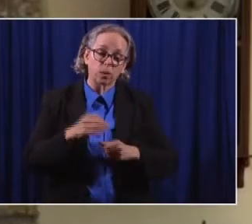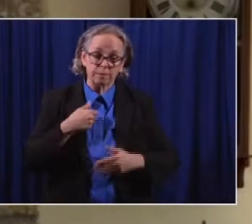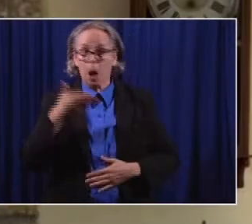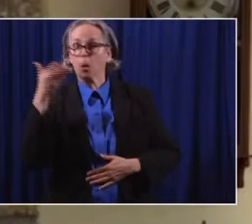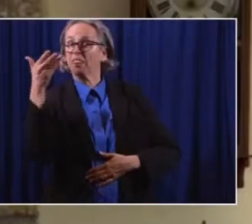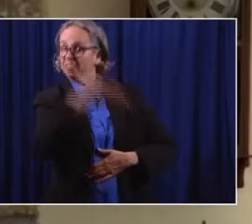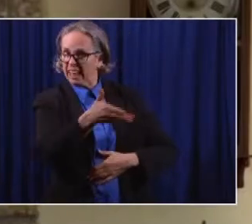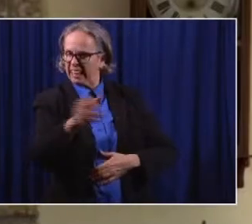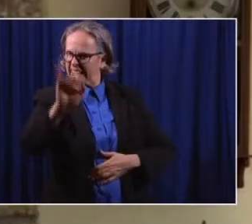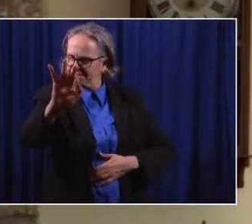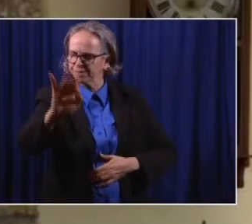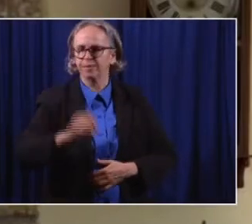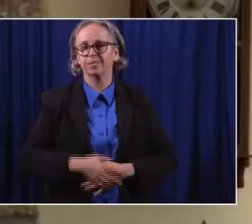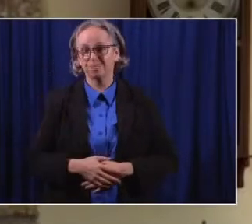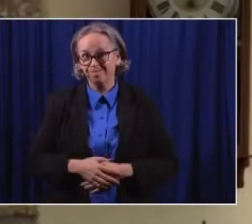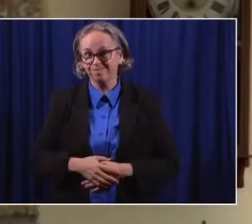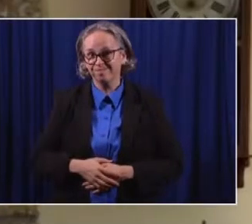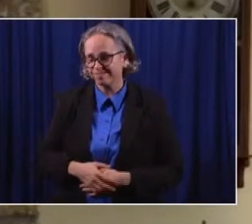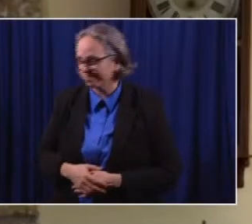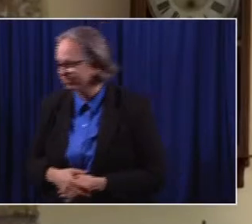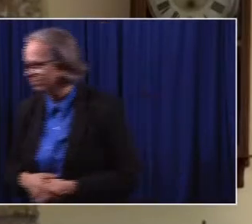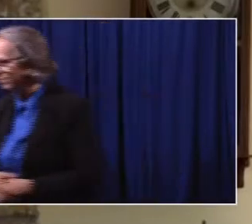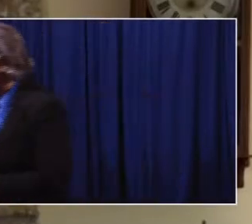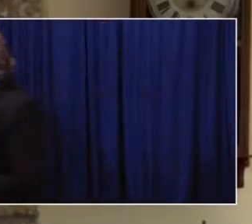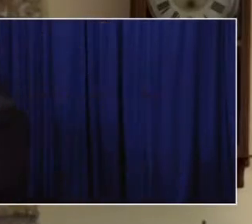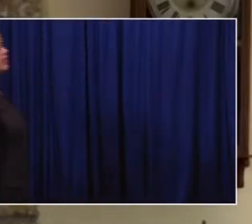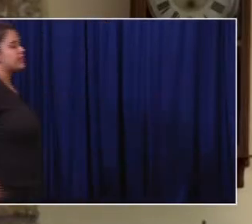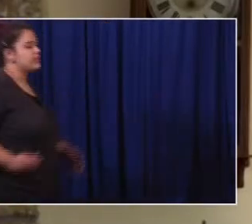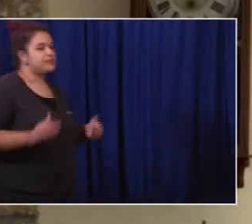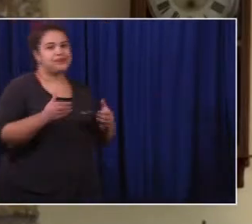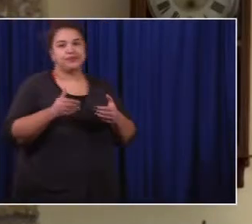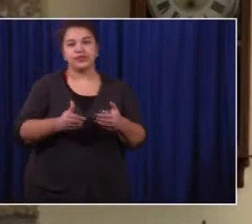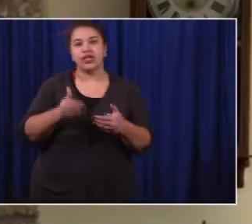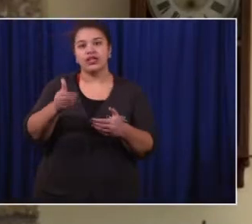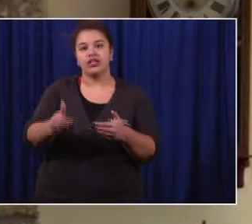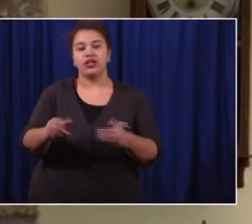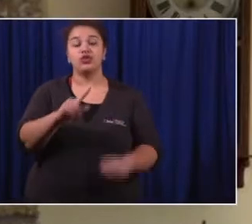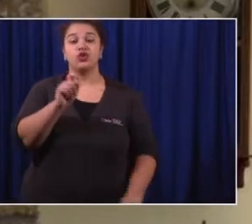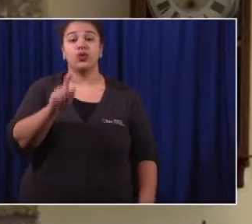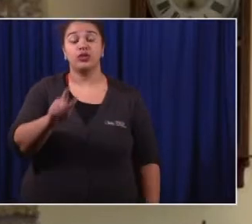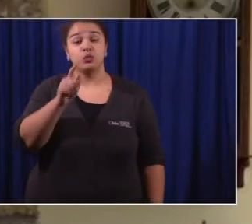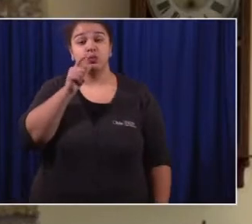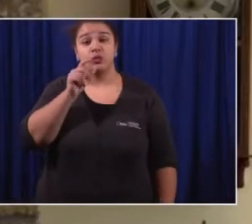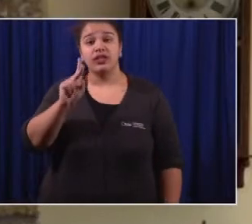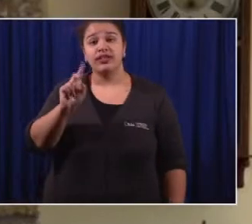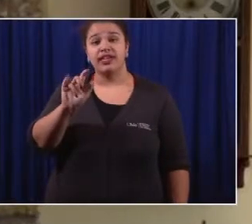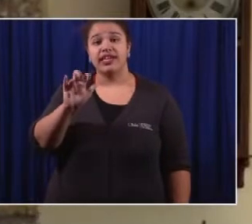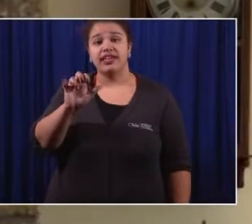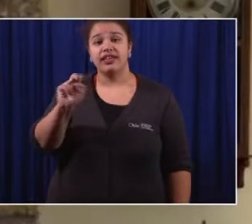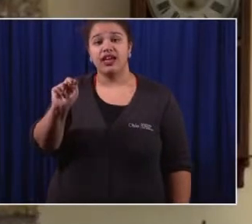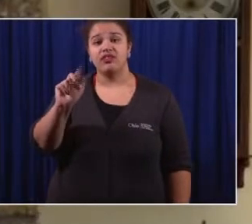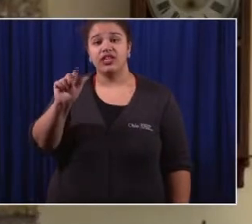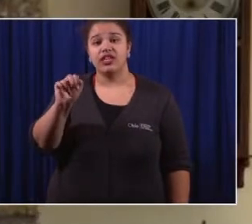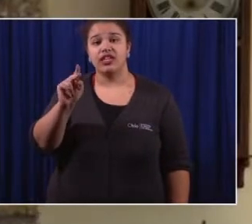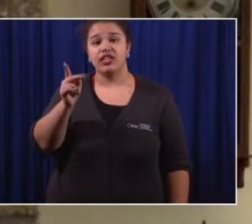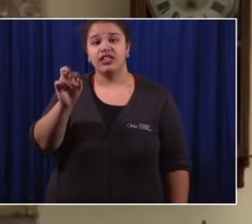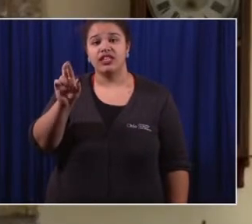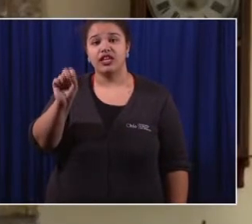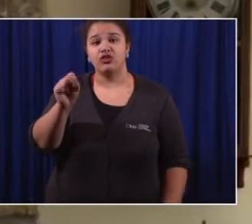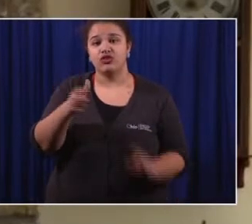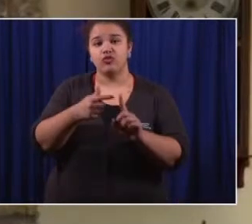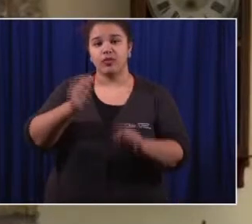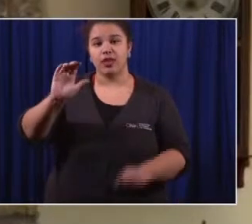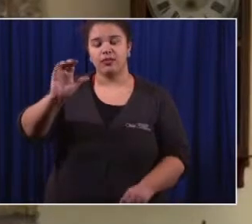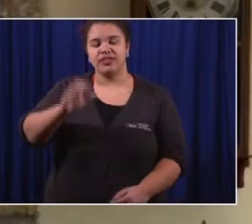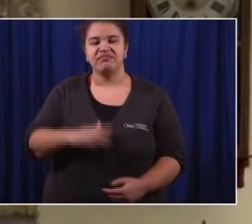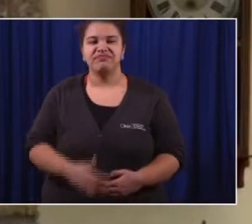Next question is from Kevin Landers at WBNS in Columbus. Hello, Governor. Hey, Kevin.